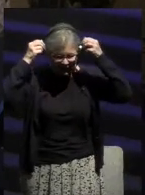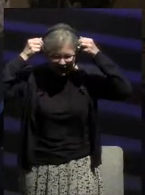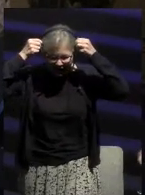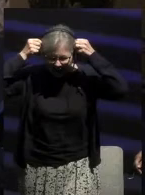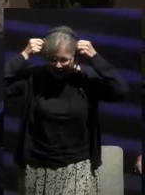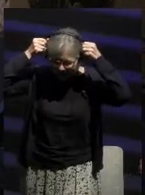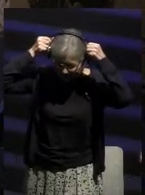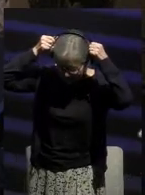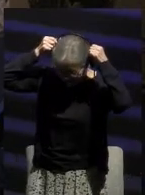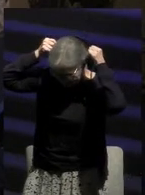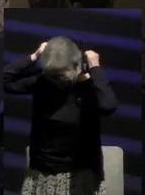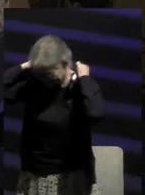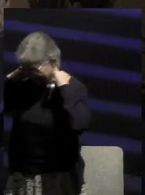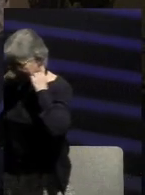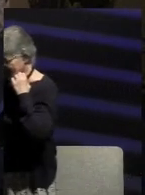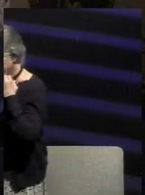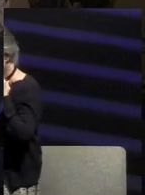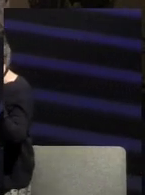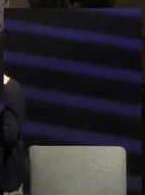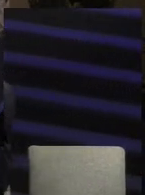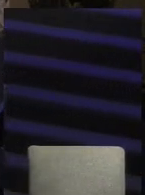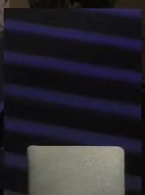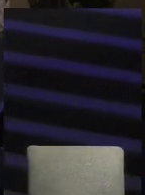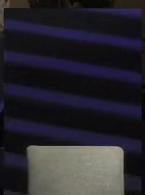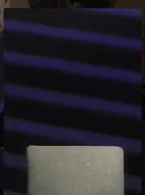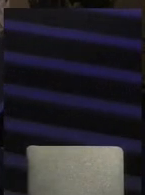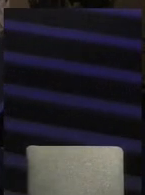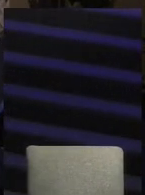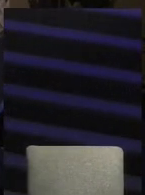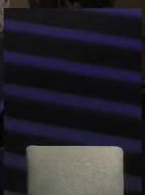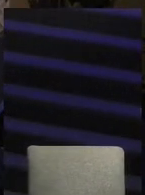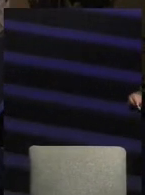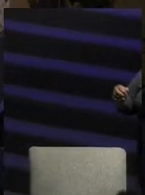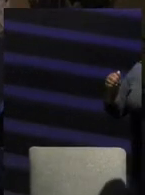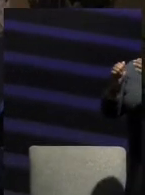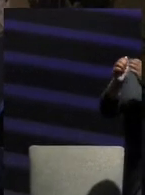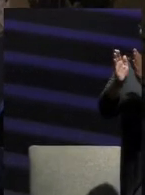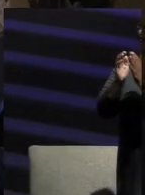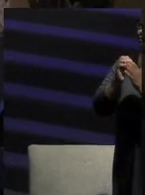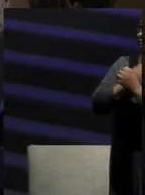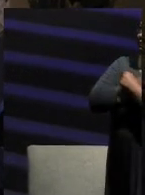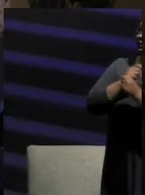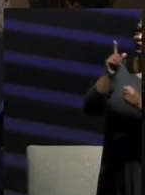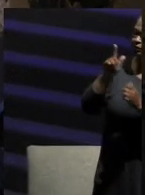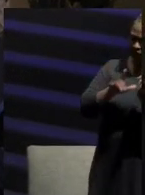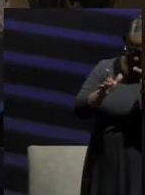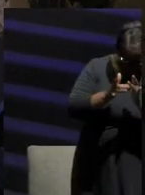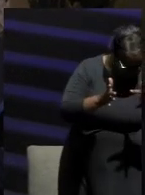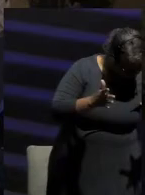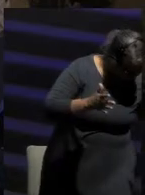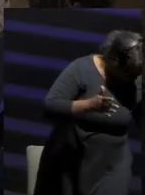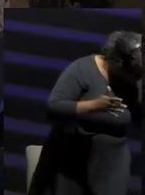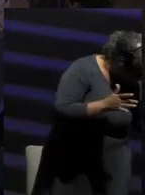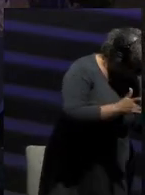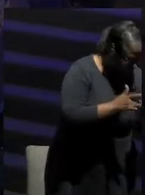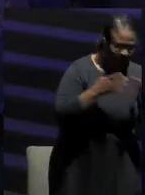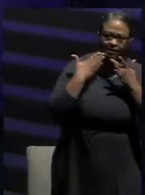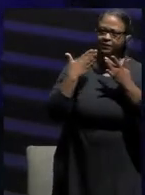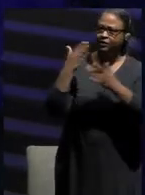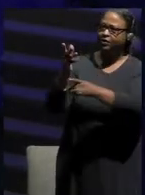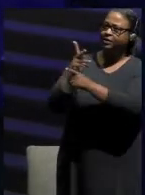Lord, in Jesus' name. We love you, Lord Jesus. We thank you for your goodness and your mercy. We thank you, Lord God, for your help and your